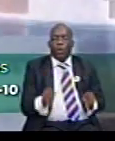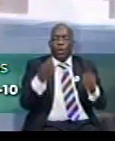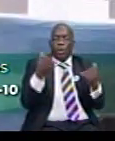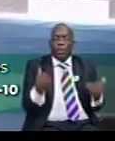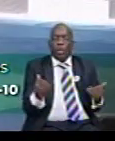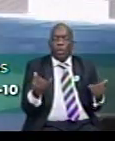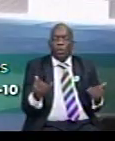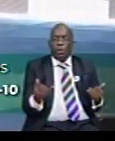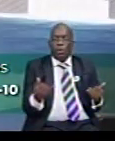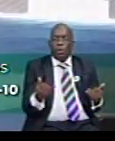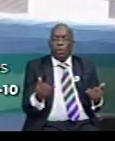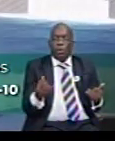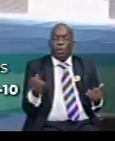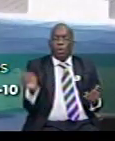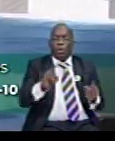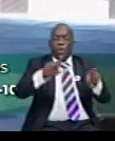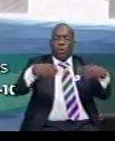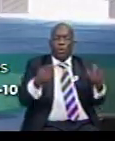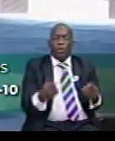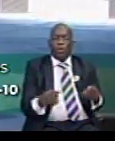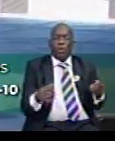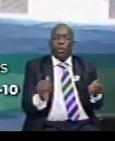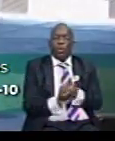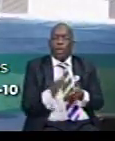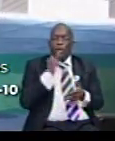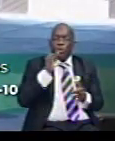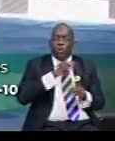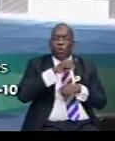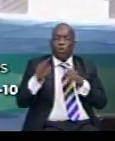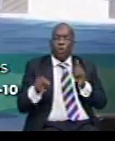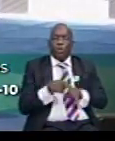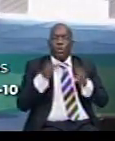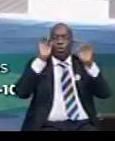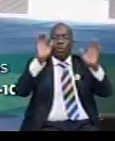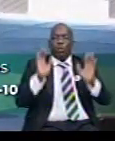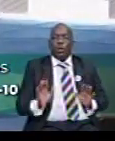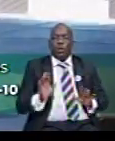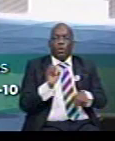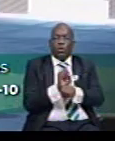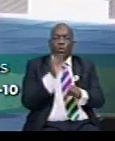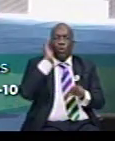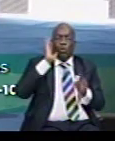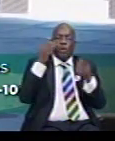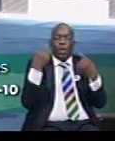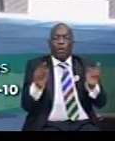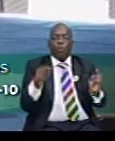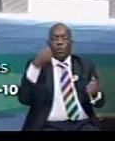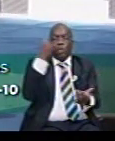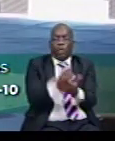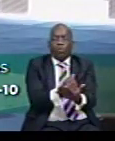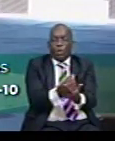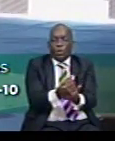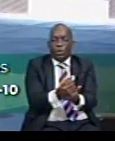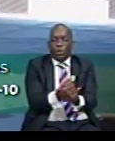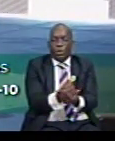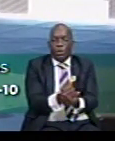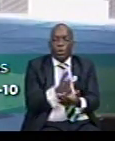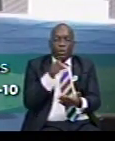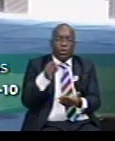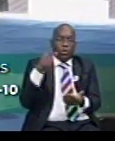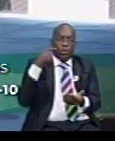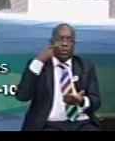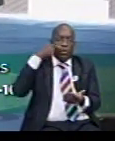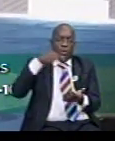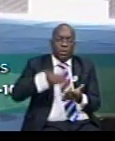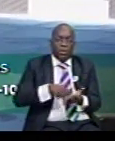they go. That's when miracles will happen. Did you notice?